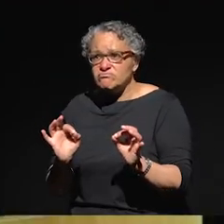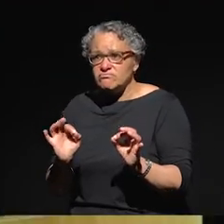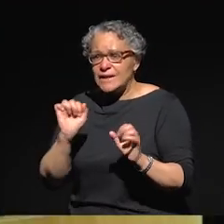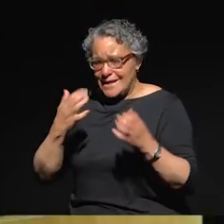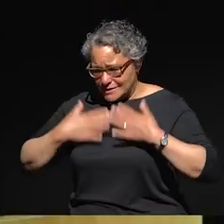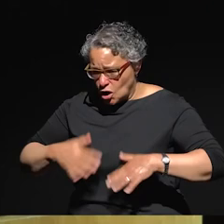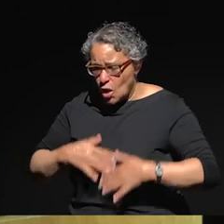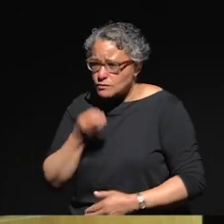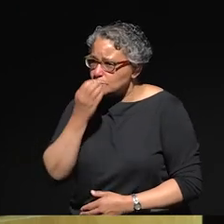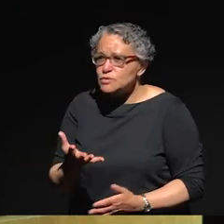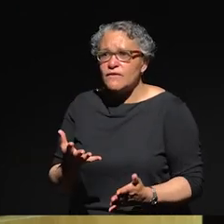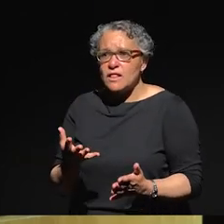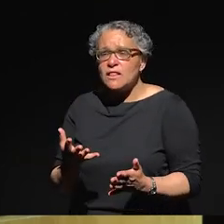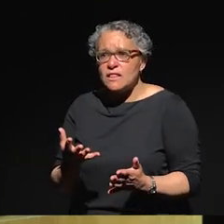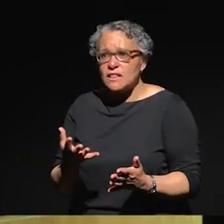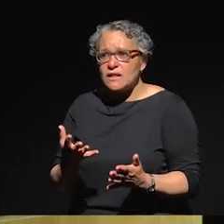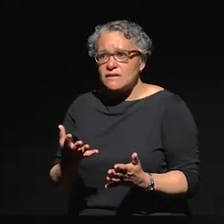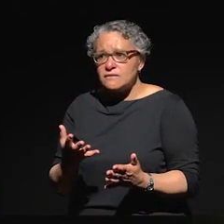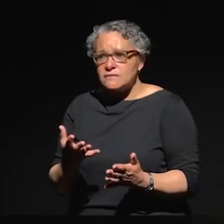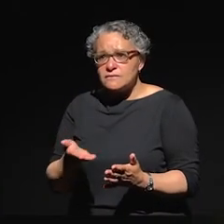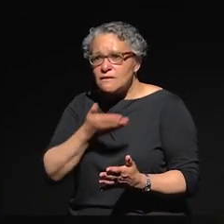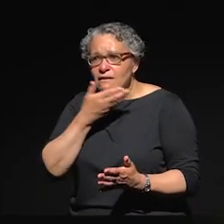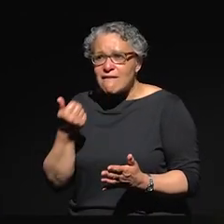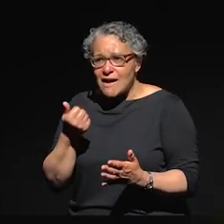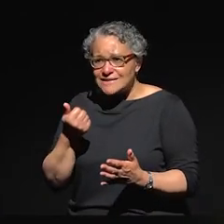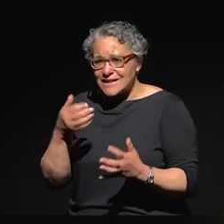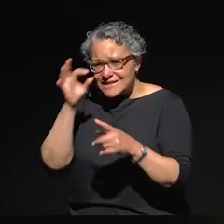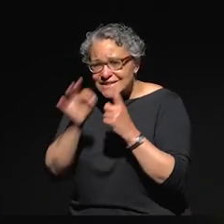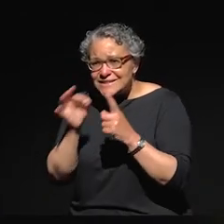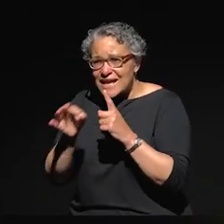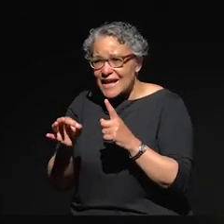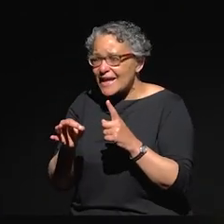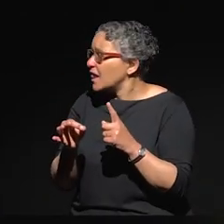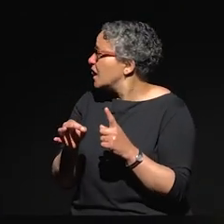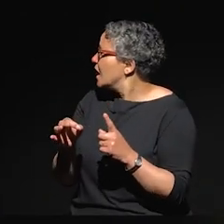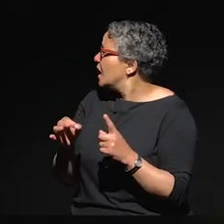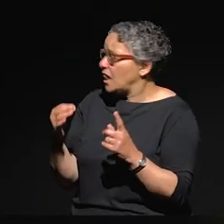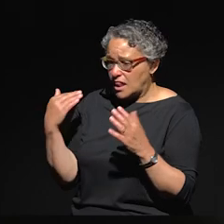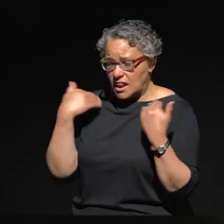clothes, a nice detail of the curve of his chain here, and then